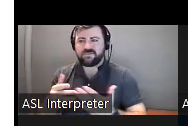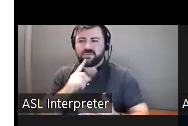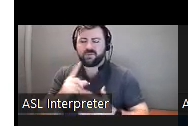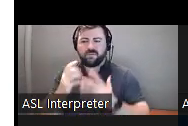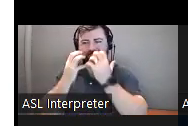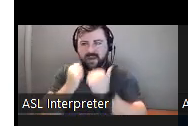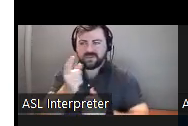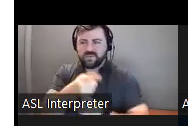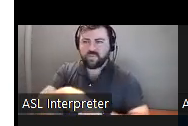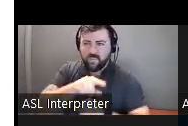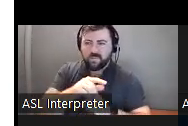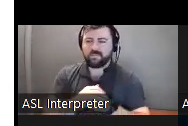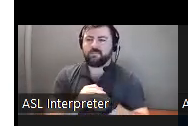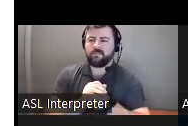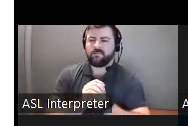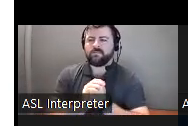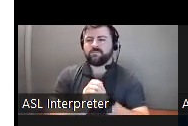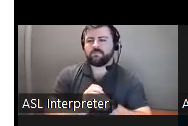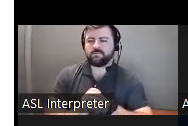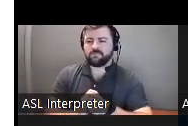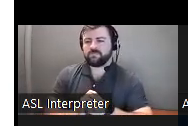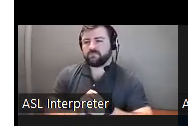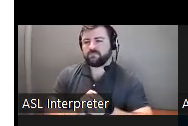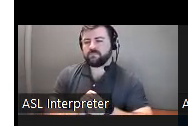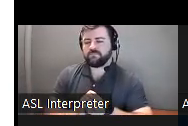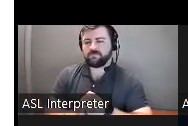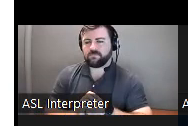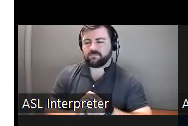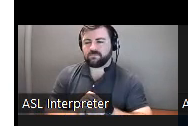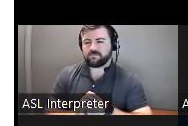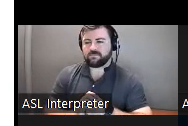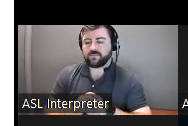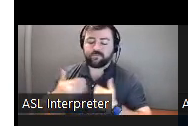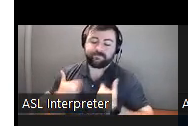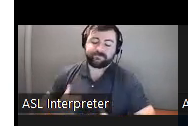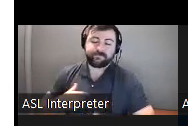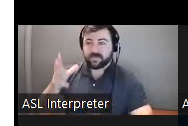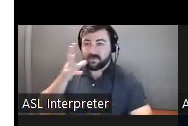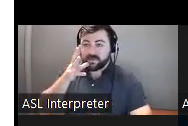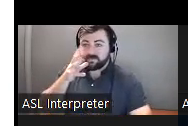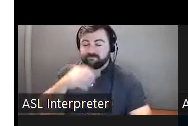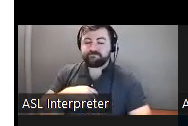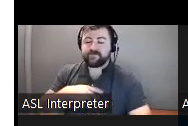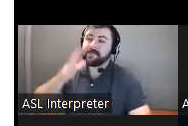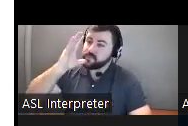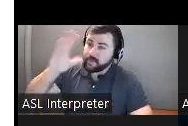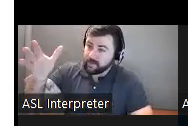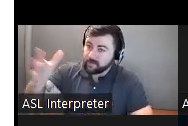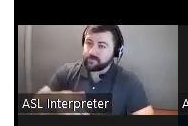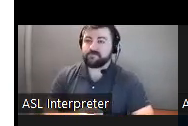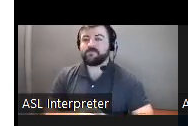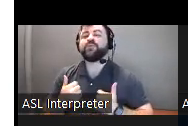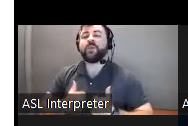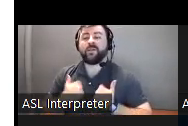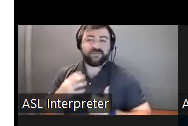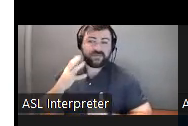to you. So I am a mother and a grandmother. I bring the lived experience